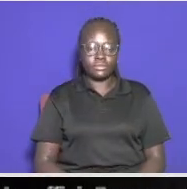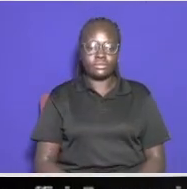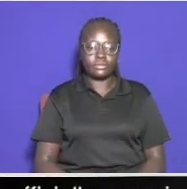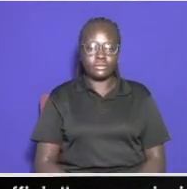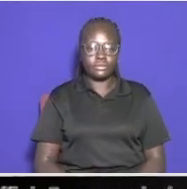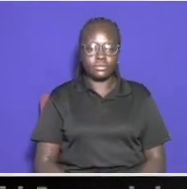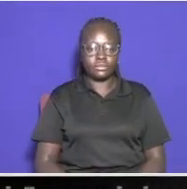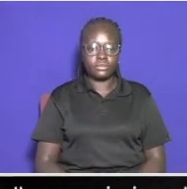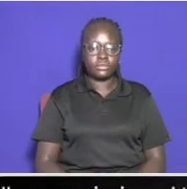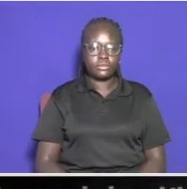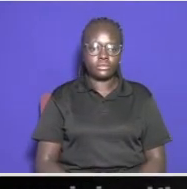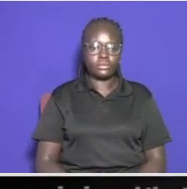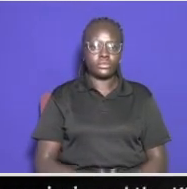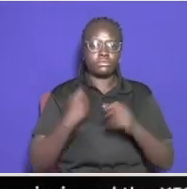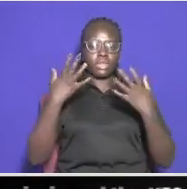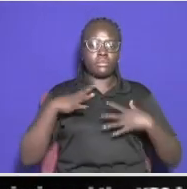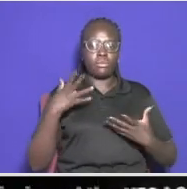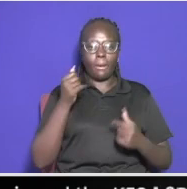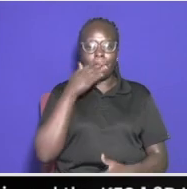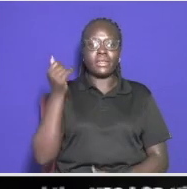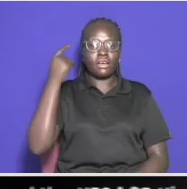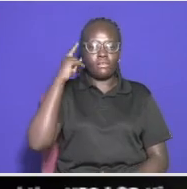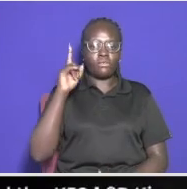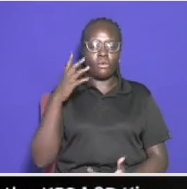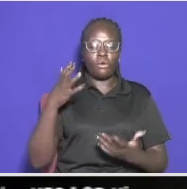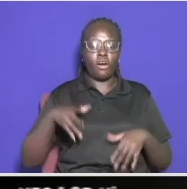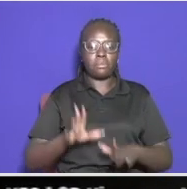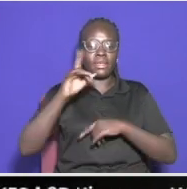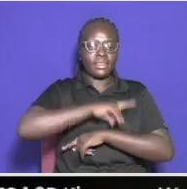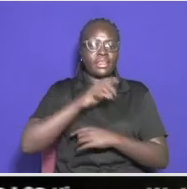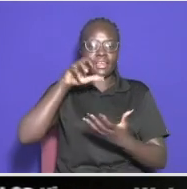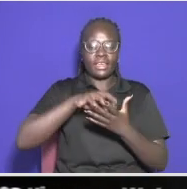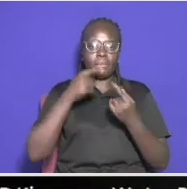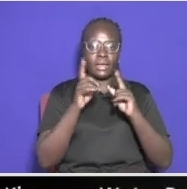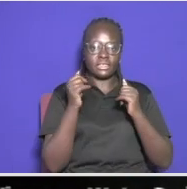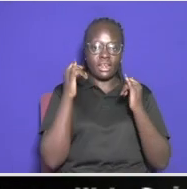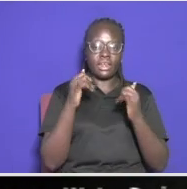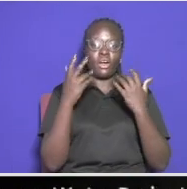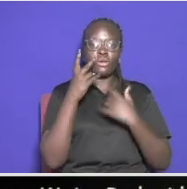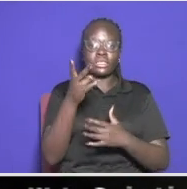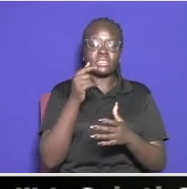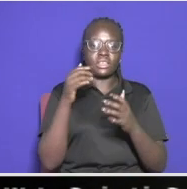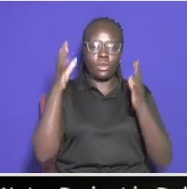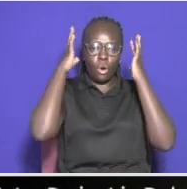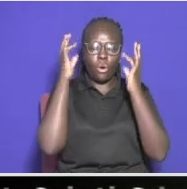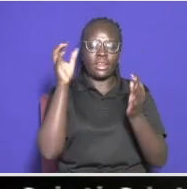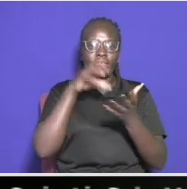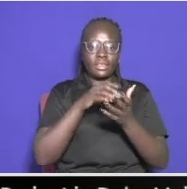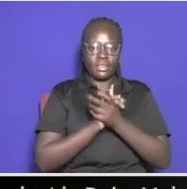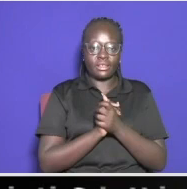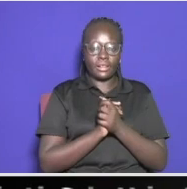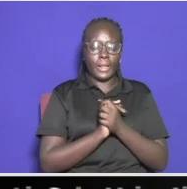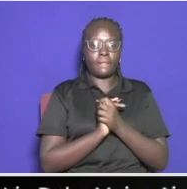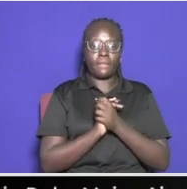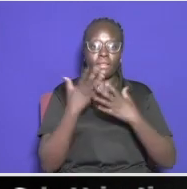And mostly, most guys prefer it for birthday cakes. But nowadays I see even wedding cakes, guys are going for